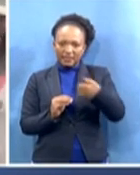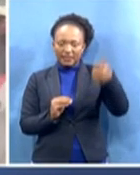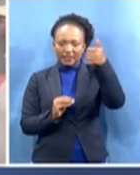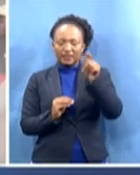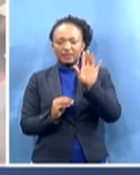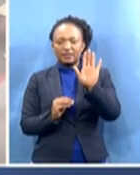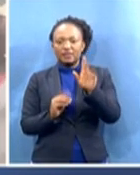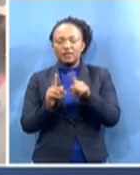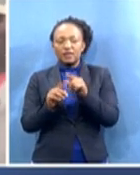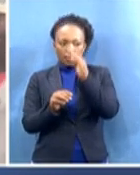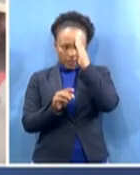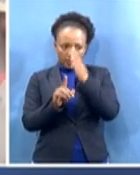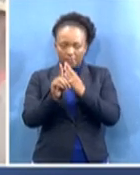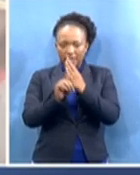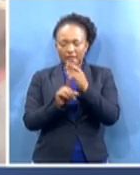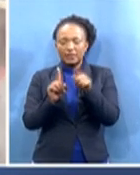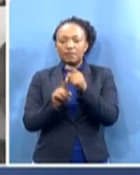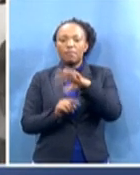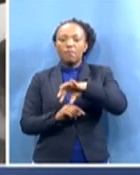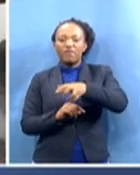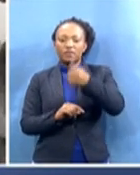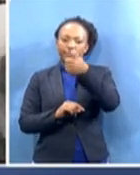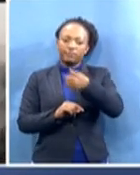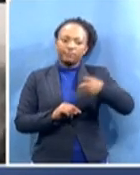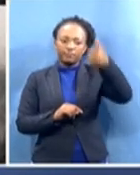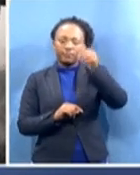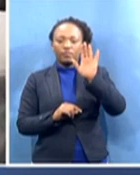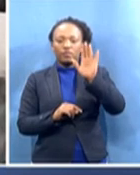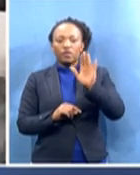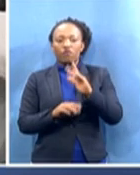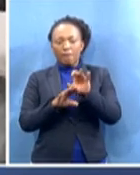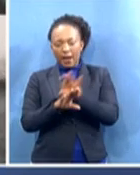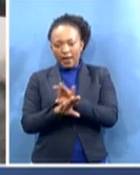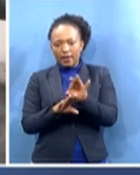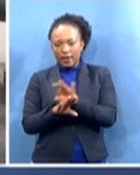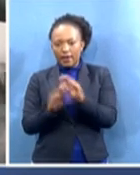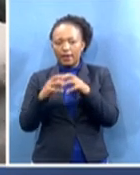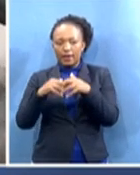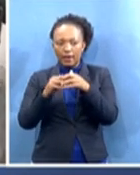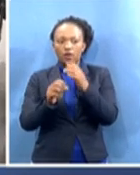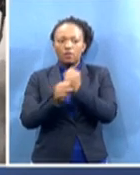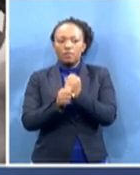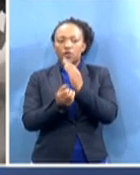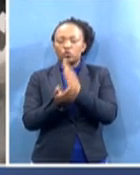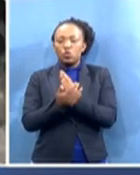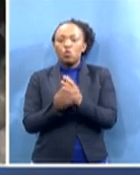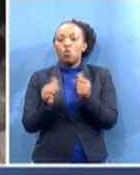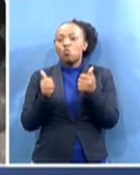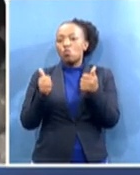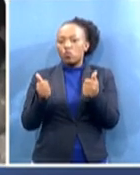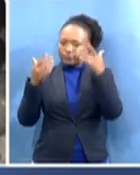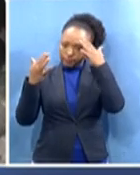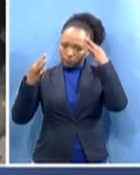authority in order to make a plan to make sure good decisions are taken on time in order to